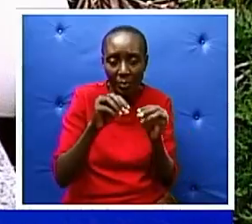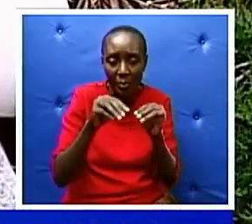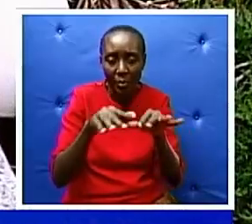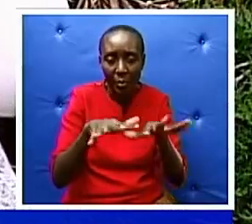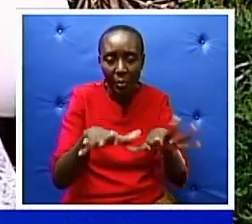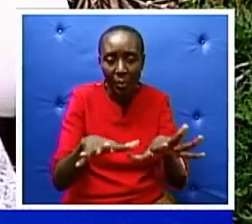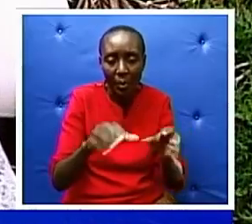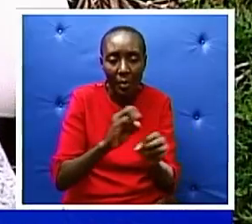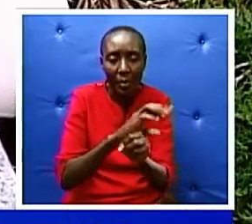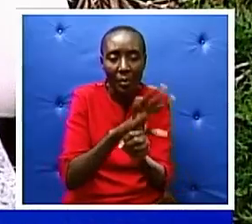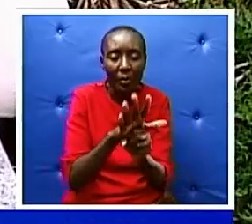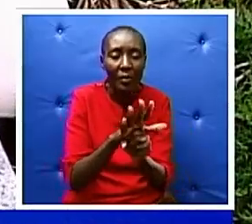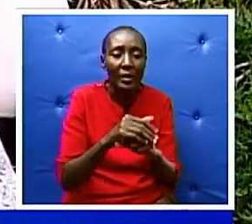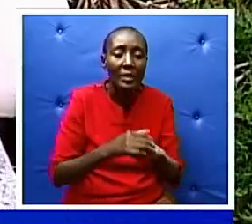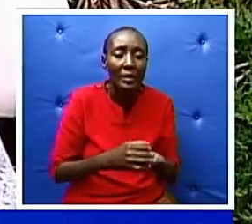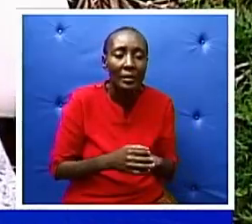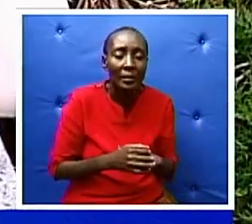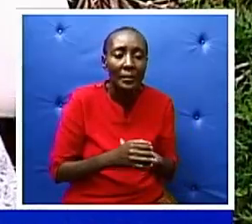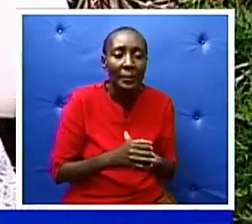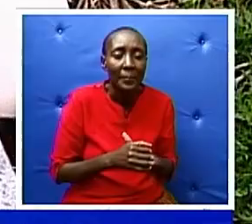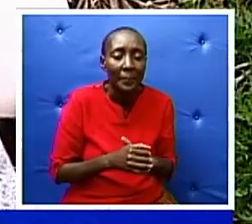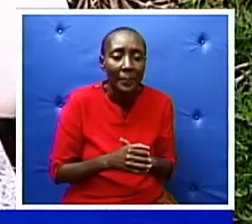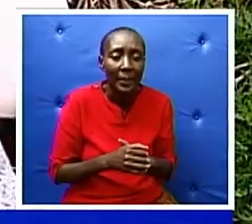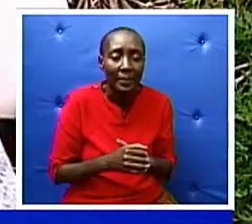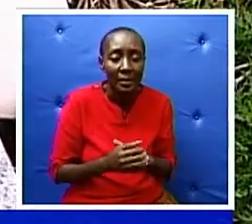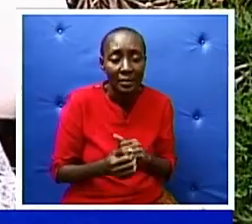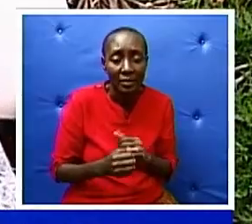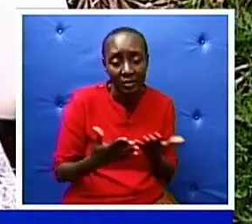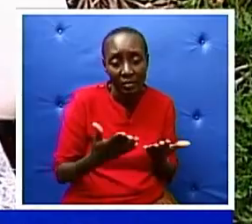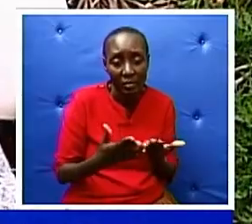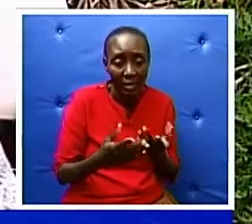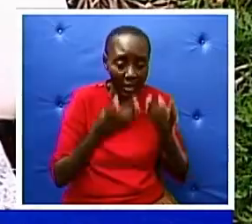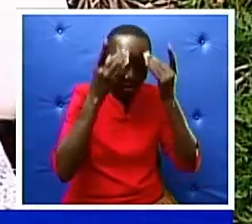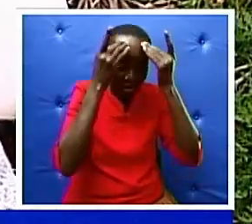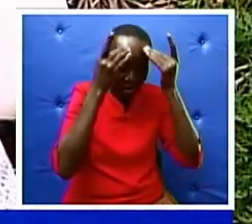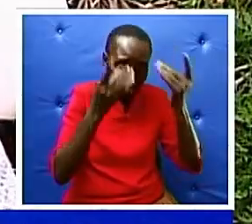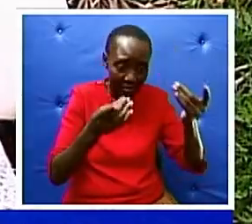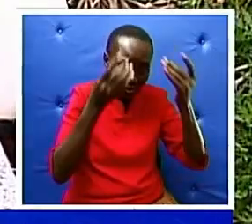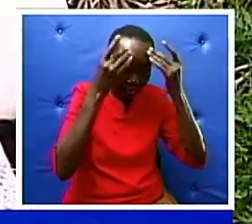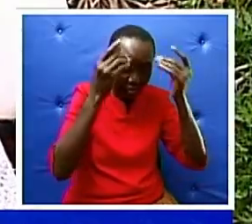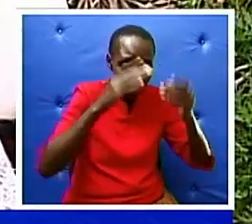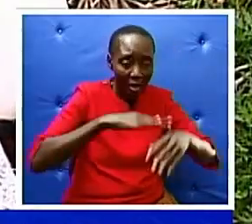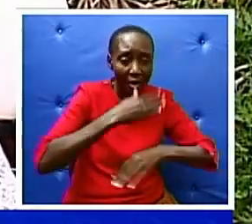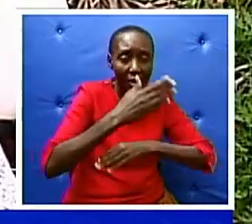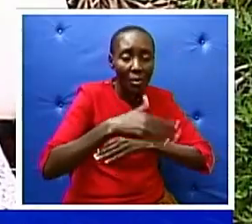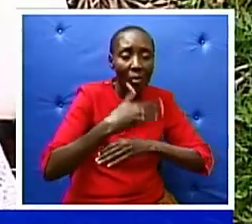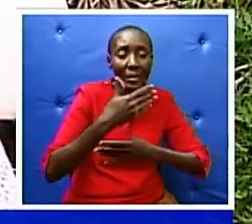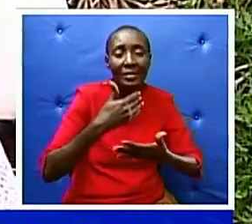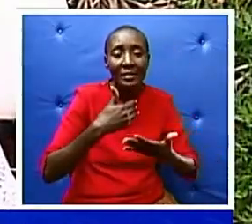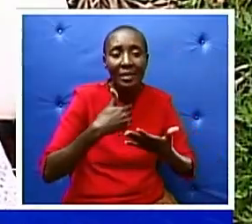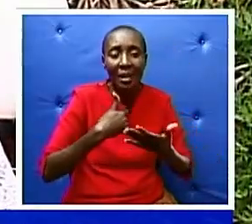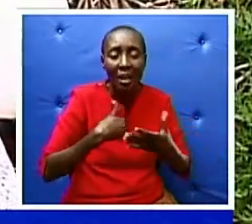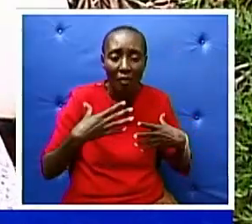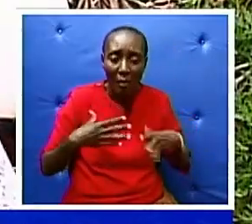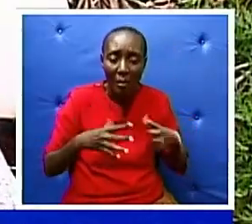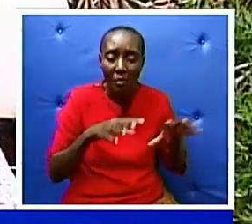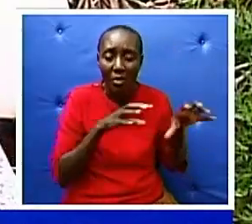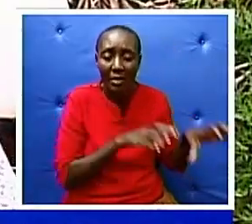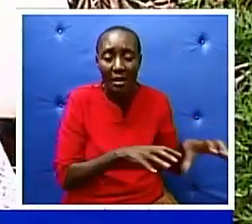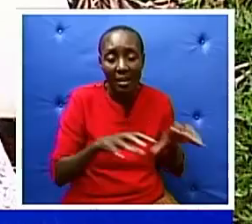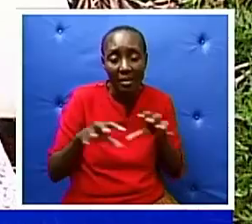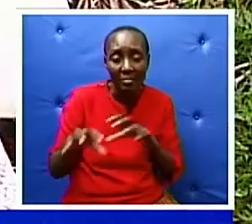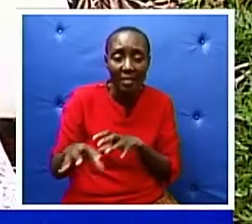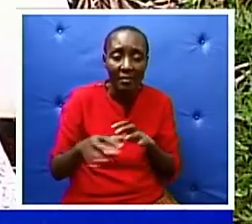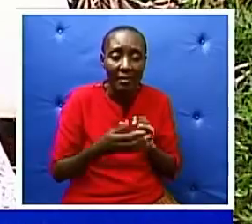of COVID. Yeah, sometimes policy decisions always have casualties. There are people who will suffer from every